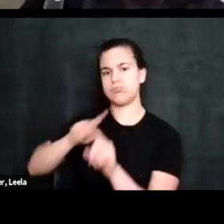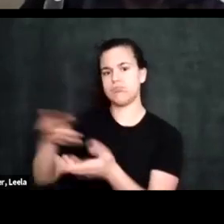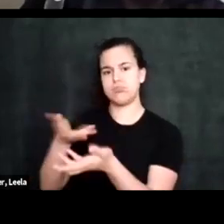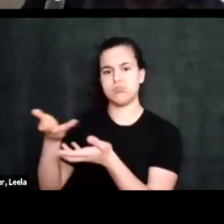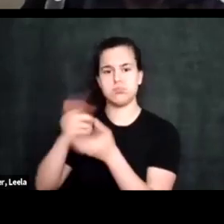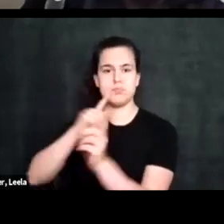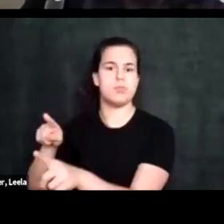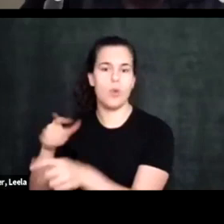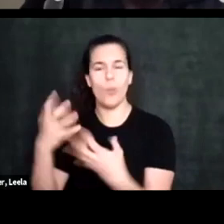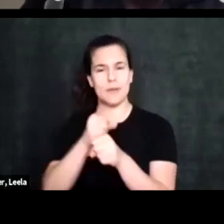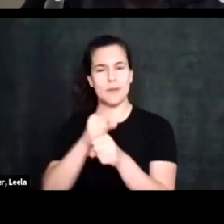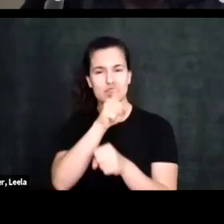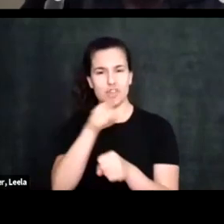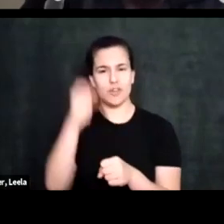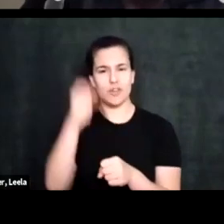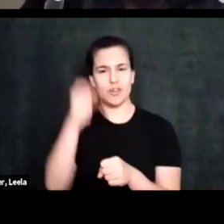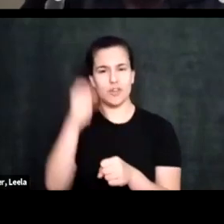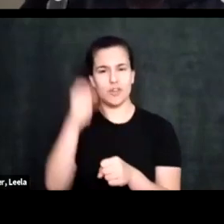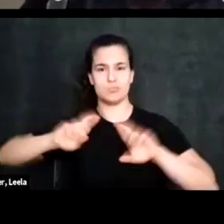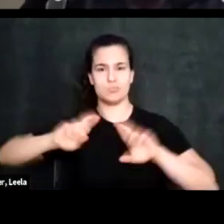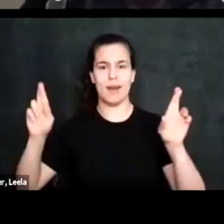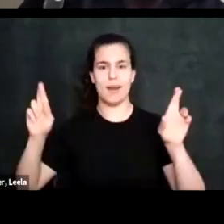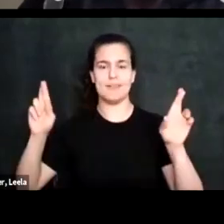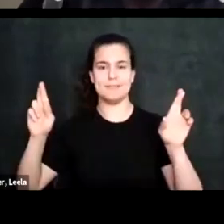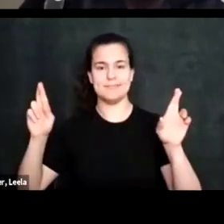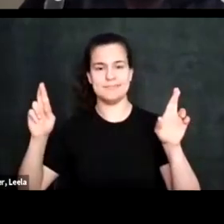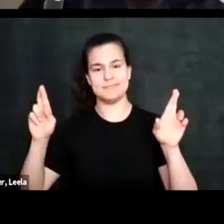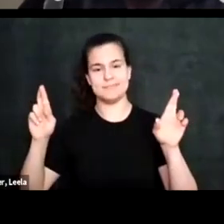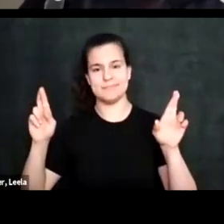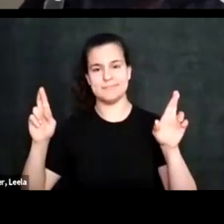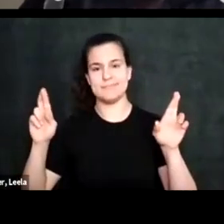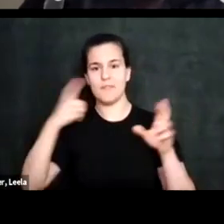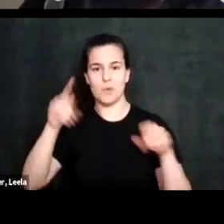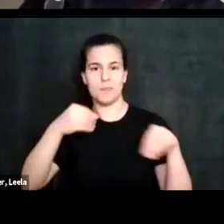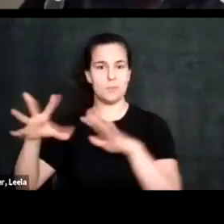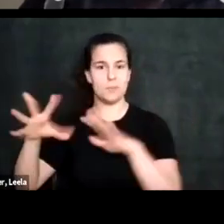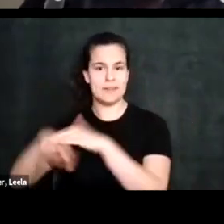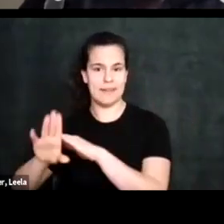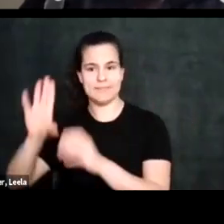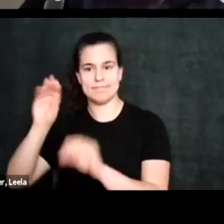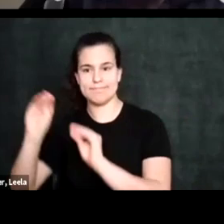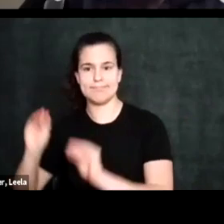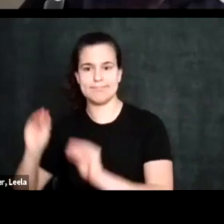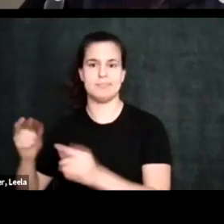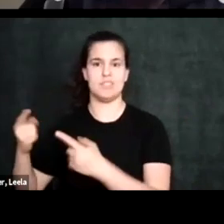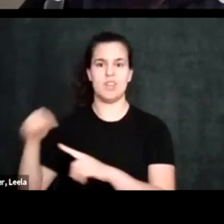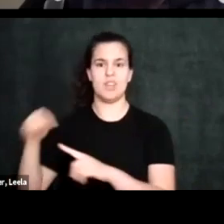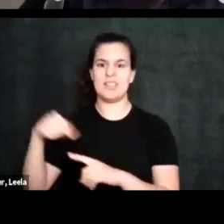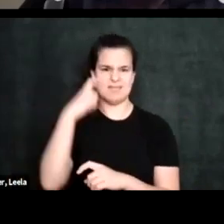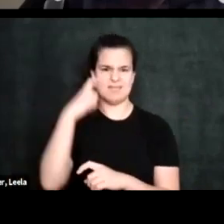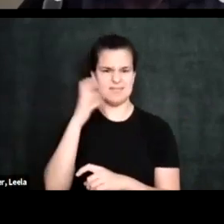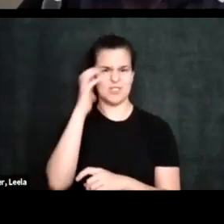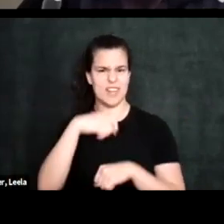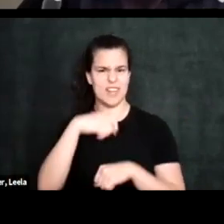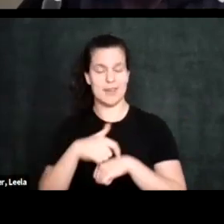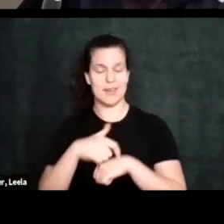want to make sure you are as prepared as possible as you prepare for move-in during these trying times. So thank